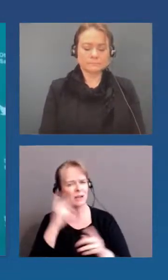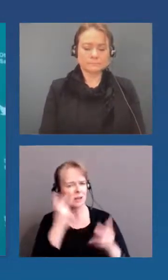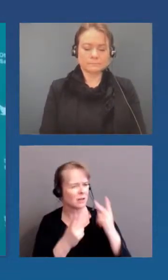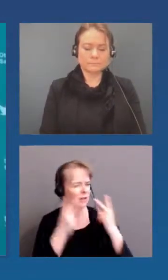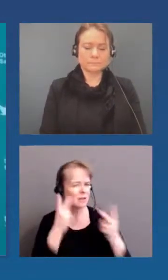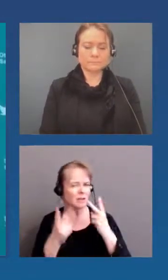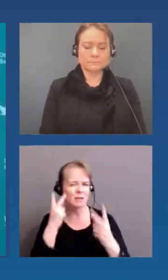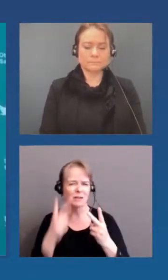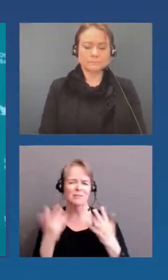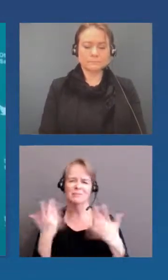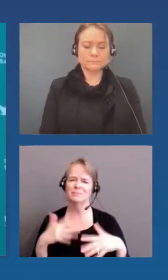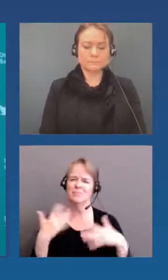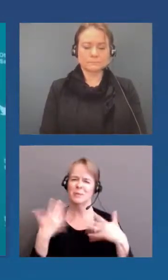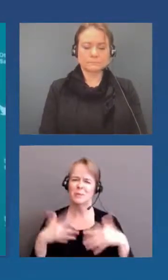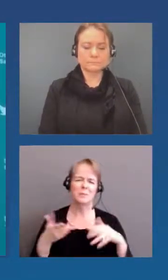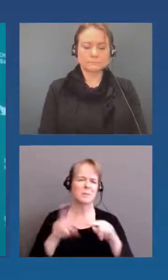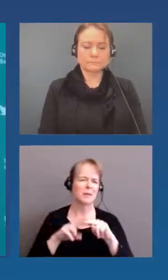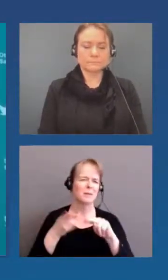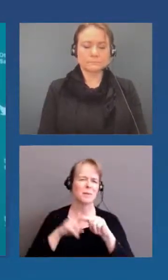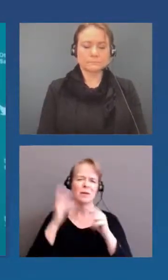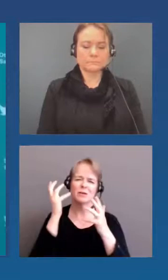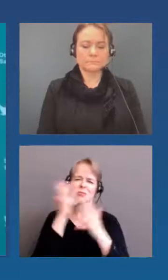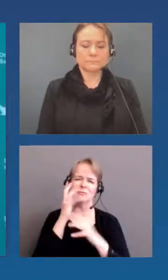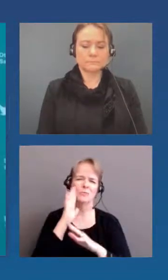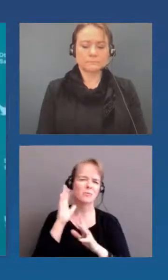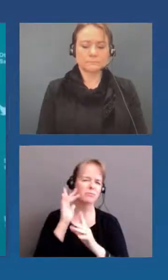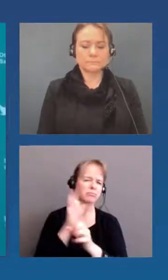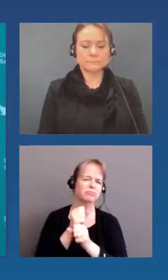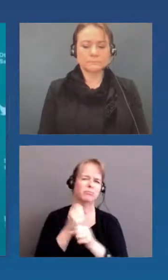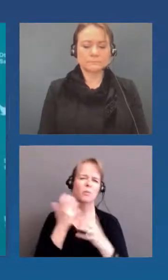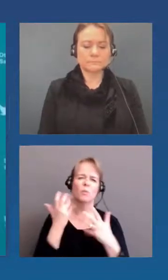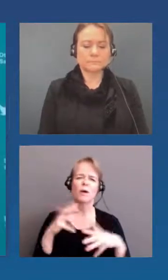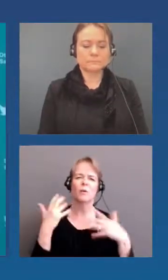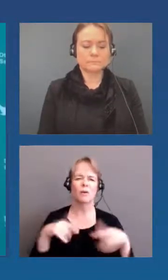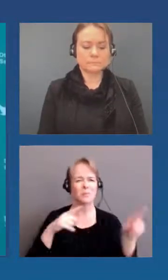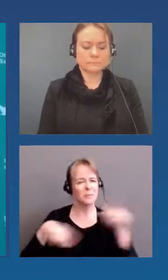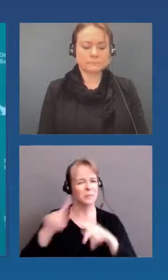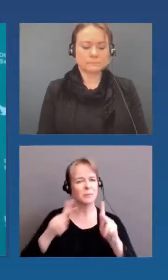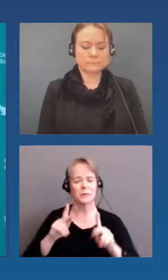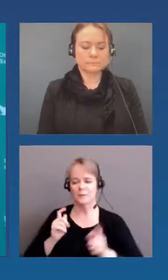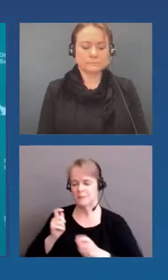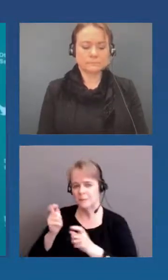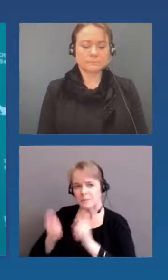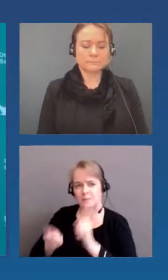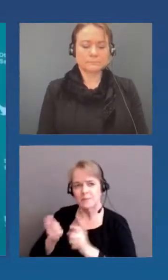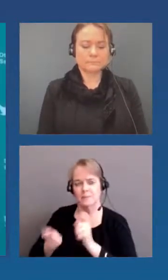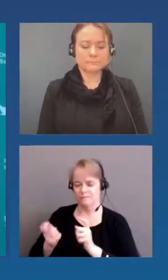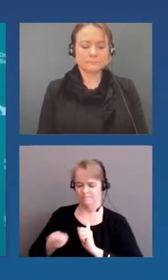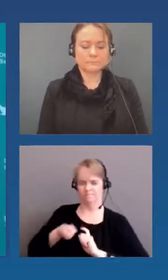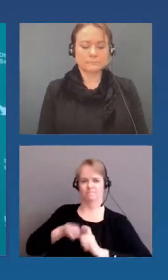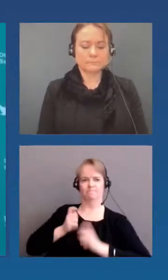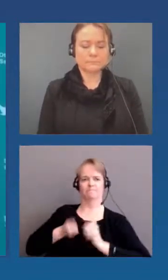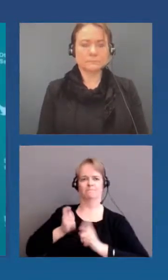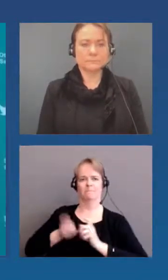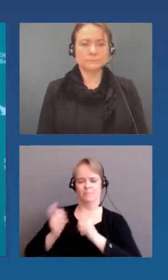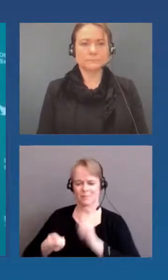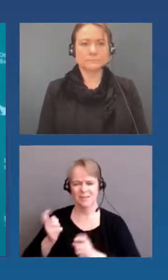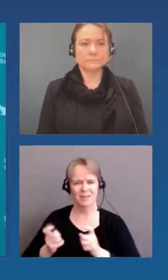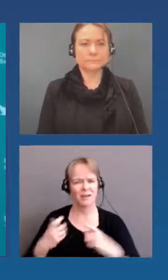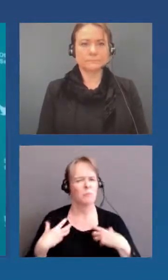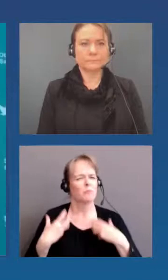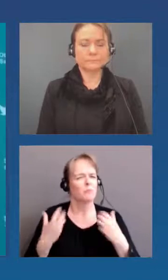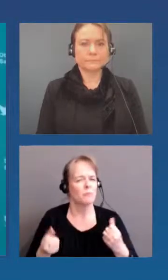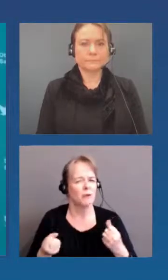the extraordinary way people have adapted to the circumstances, by the resilience and the bravery and the strength in our